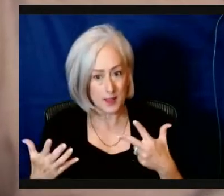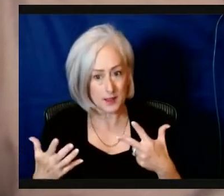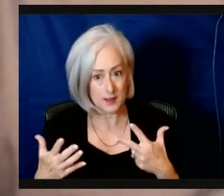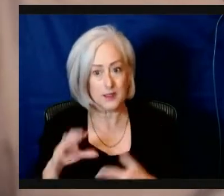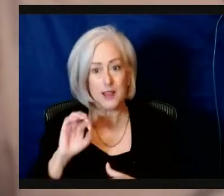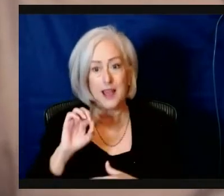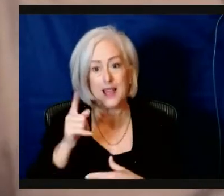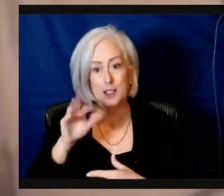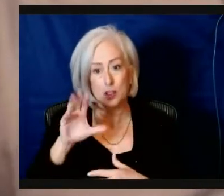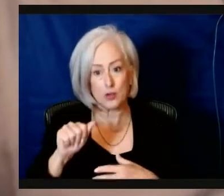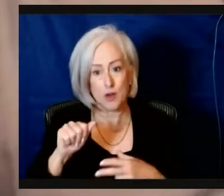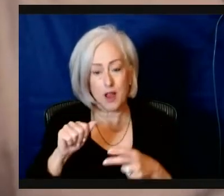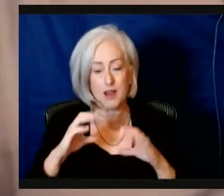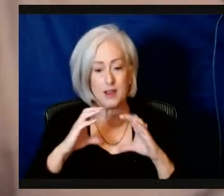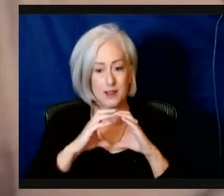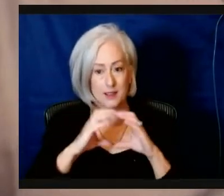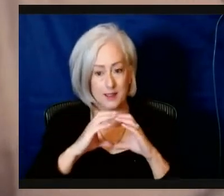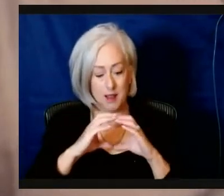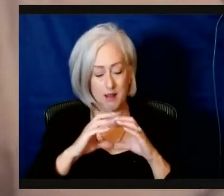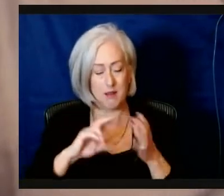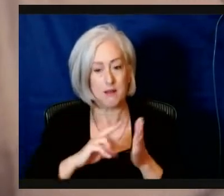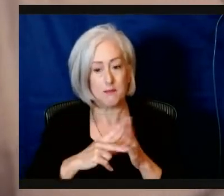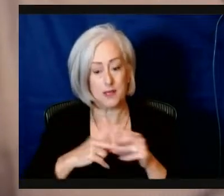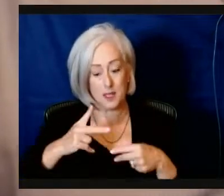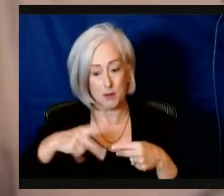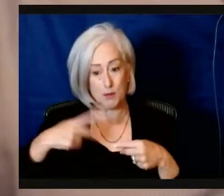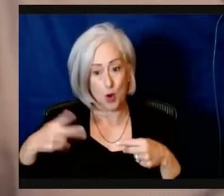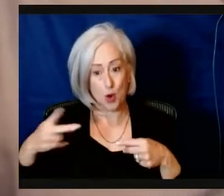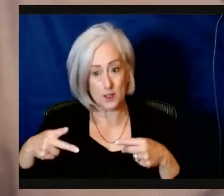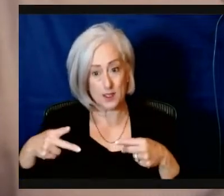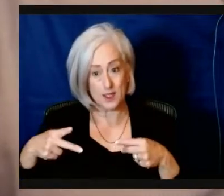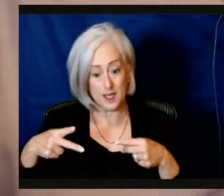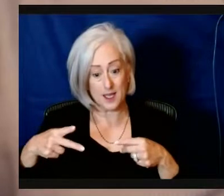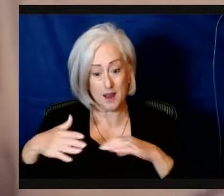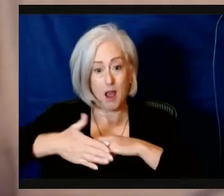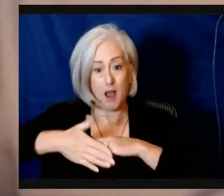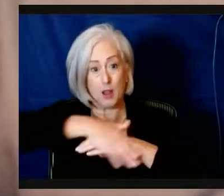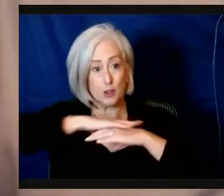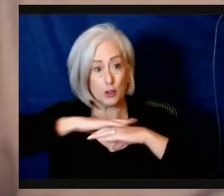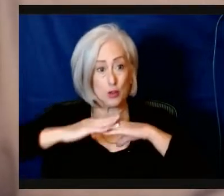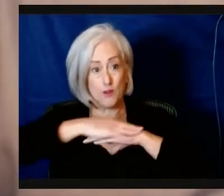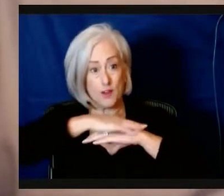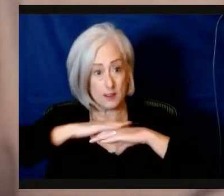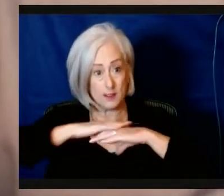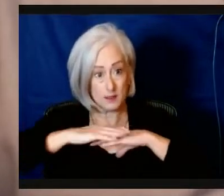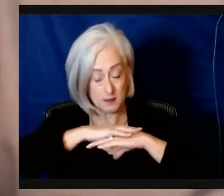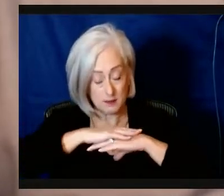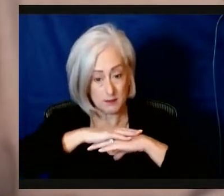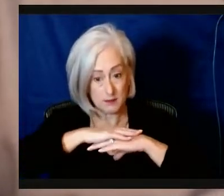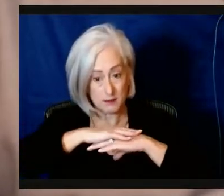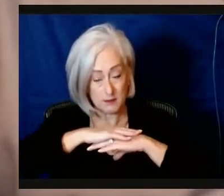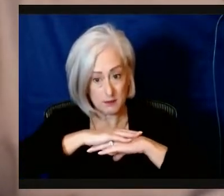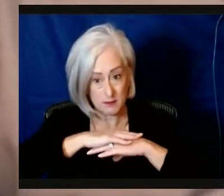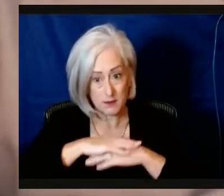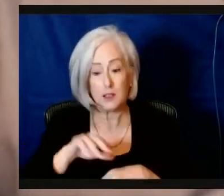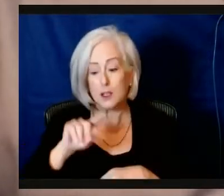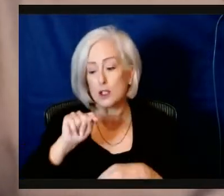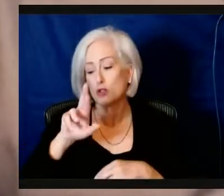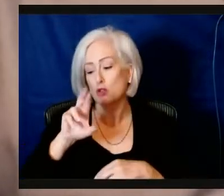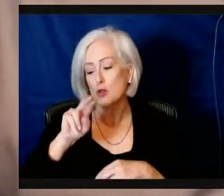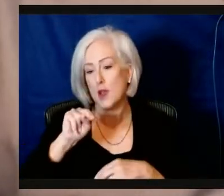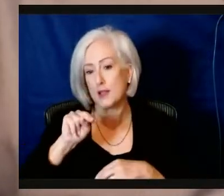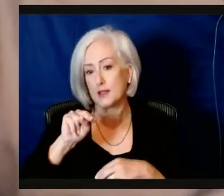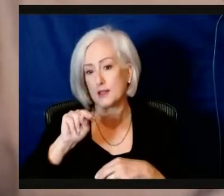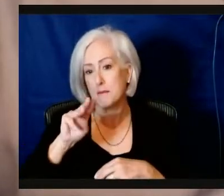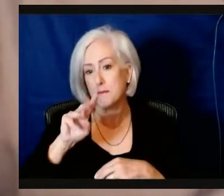domain, so this is the piece of the protein that is exposed on the surface of the cell, a transmembrane domain, which is